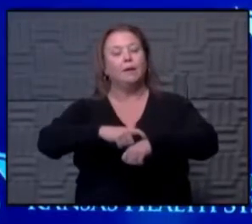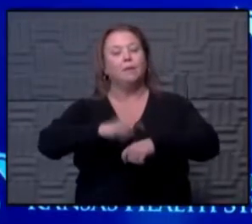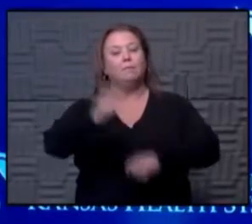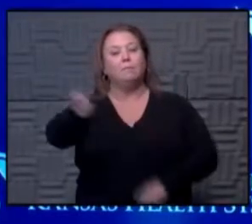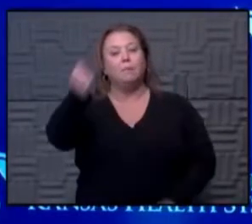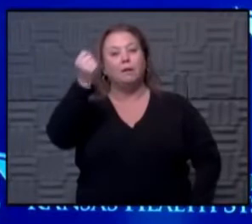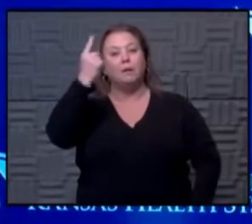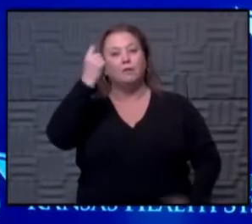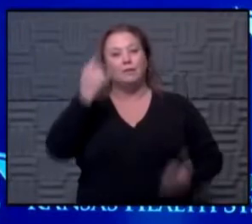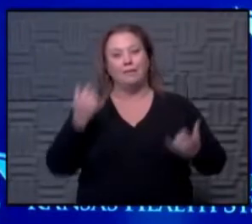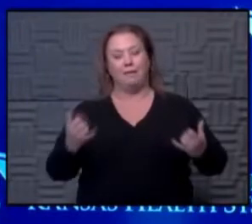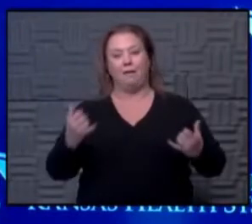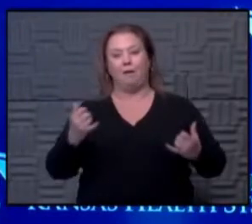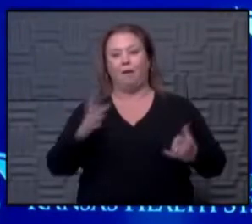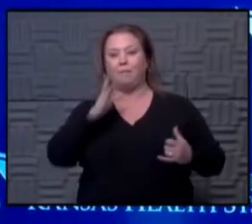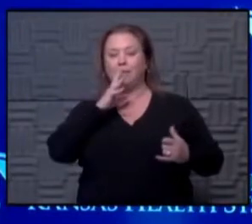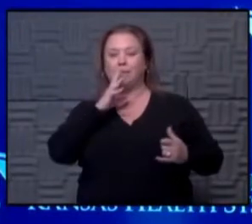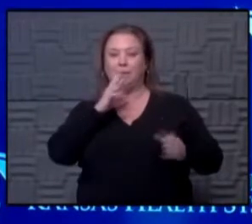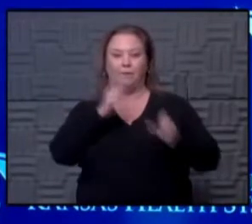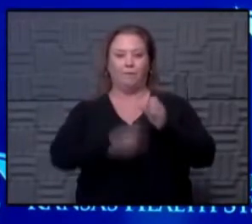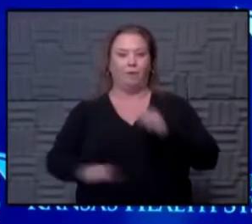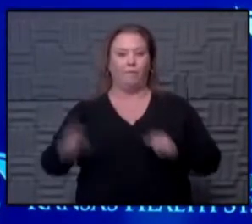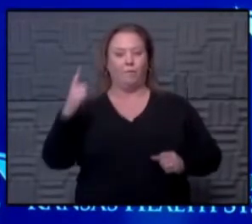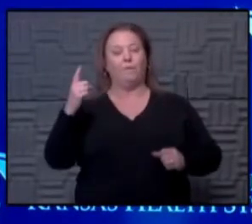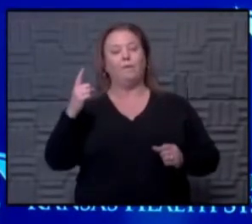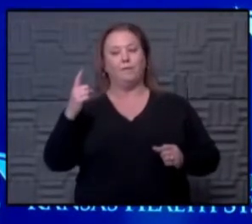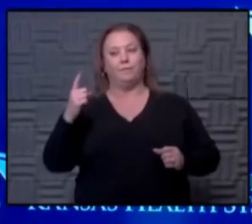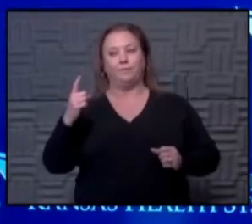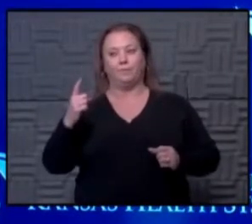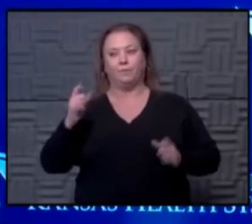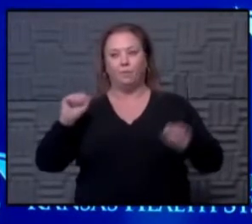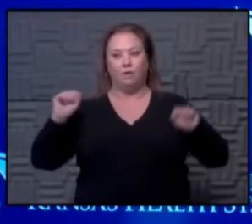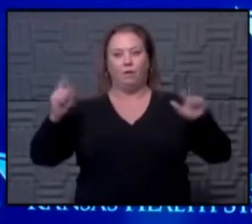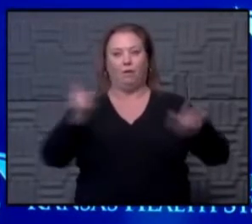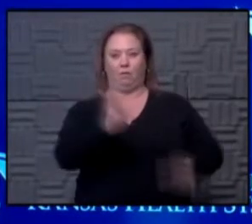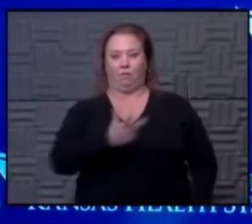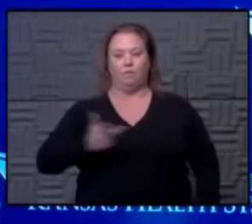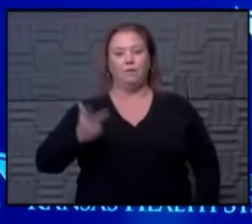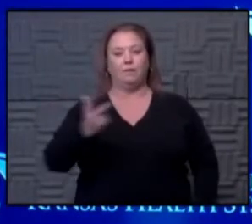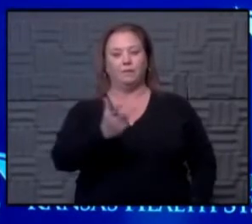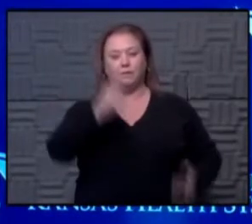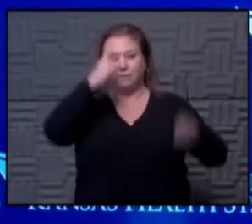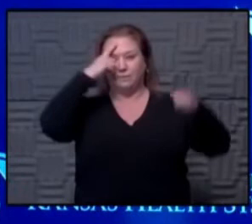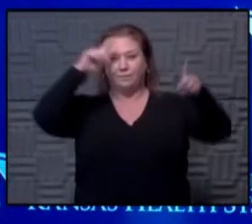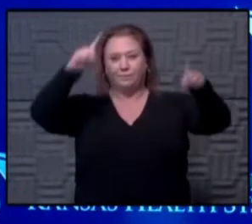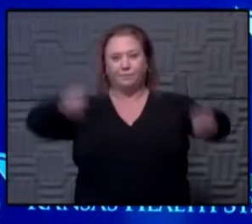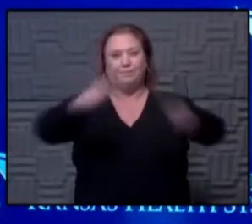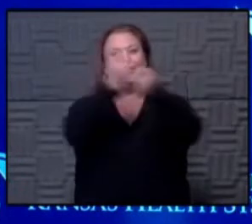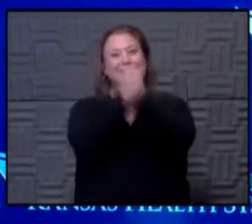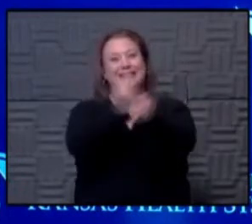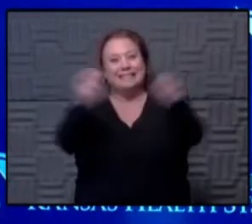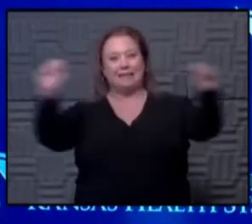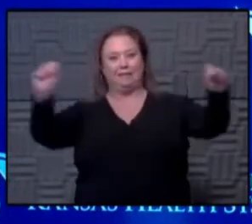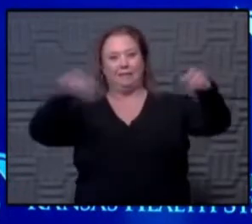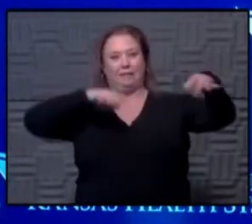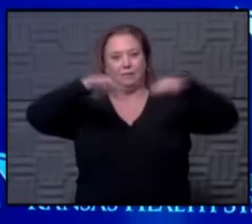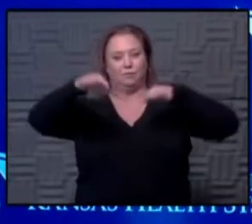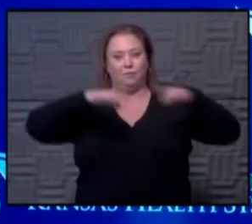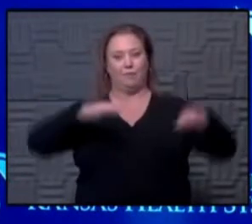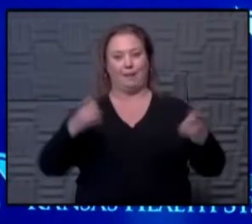think I'm going to speak for everyone, and then they can tell you their specifics. I think we all three would agree that the safety profile as